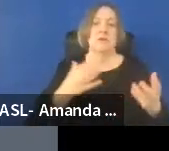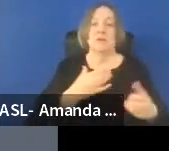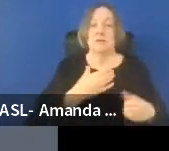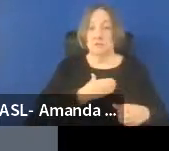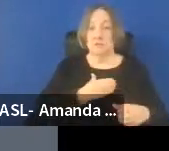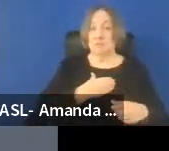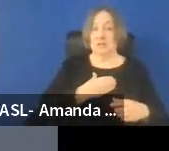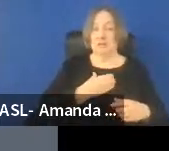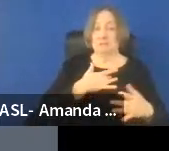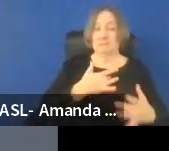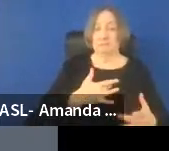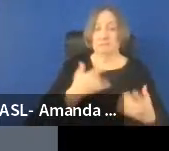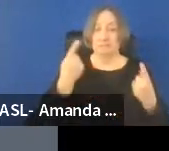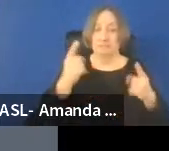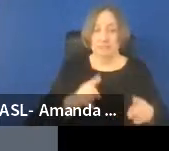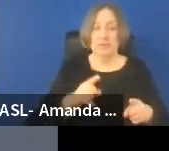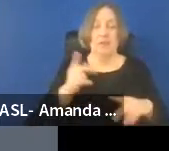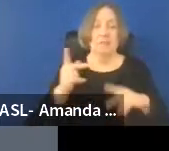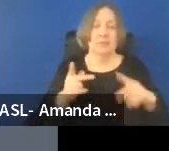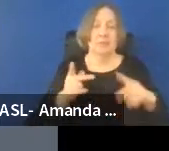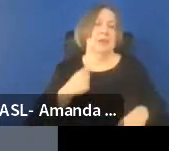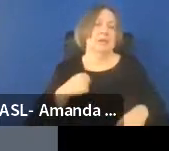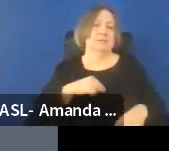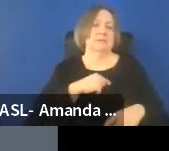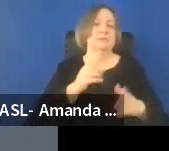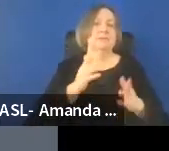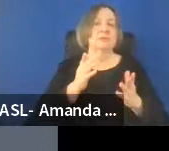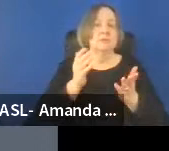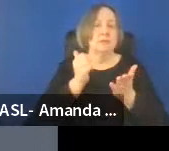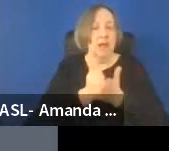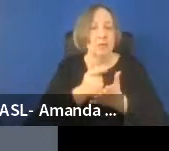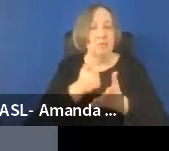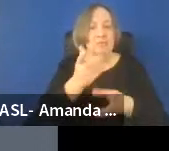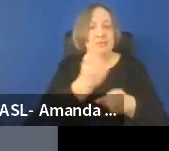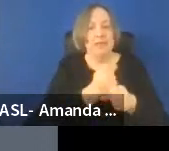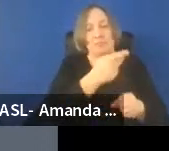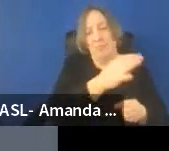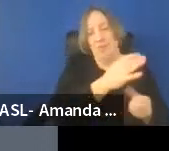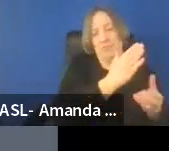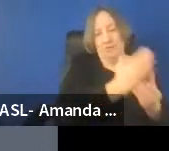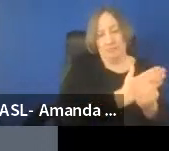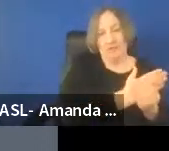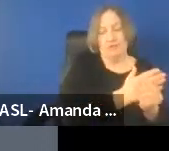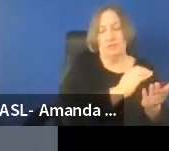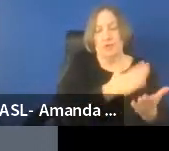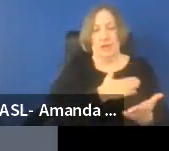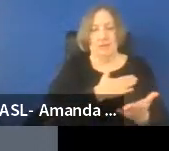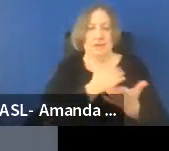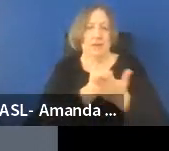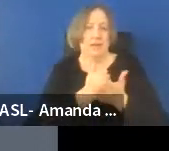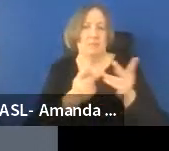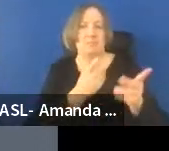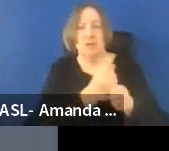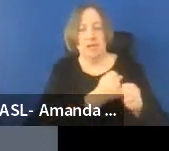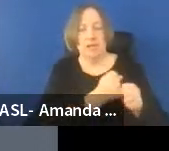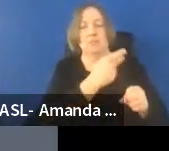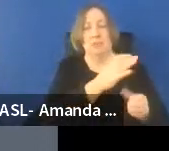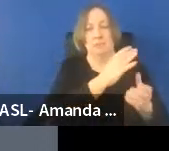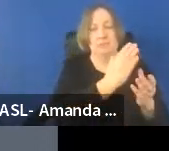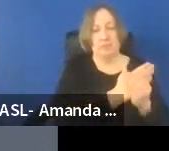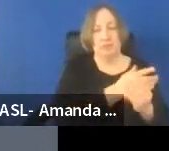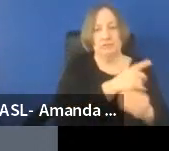get are people asking us to help them get public records. So we're happy to help people get the public records that they